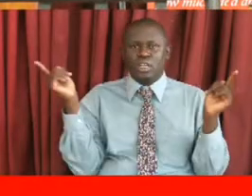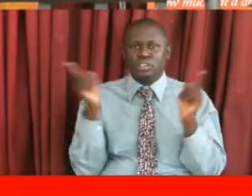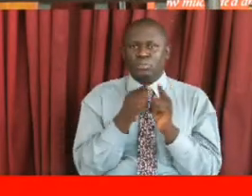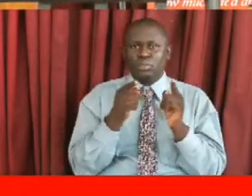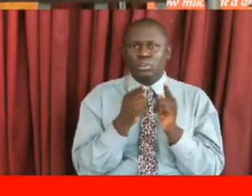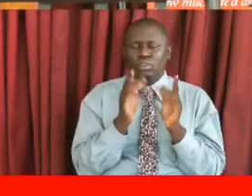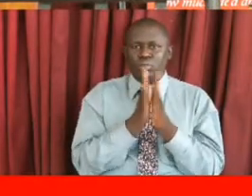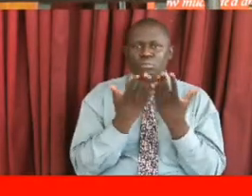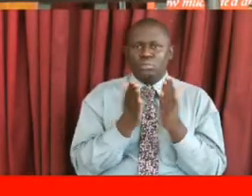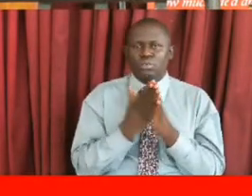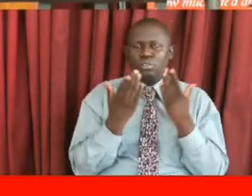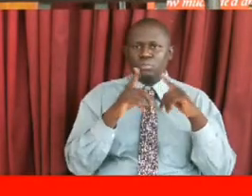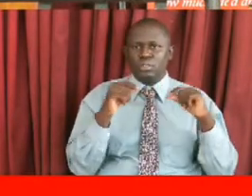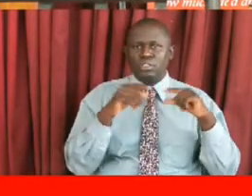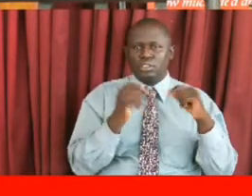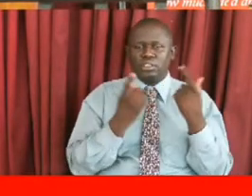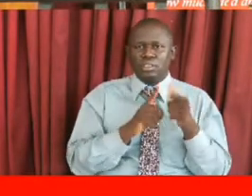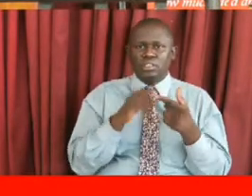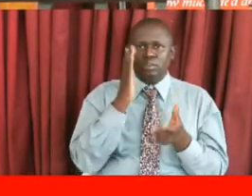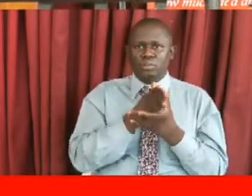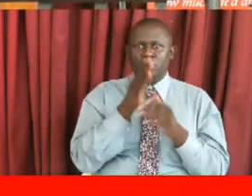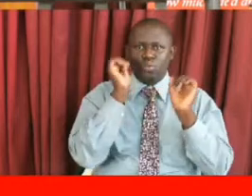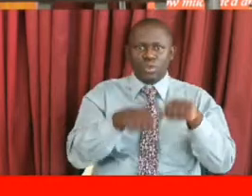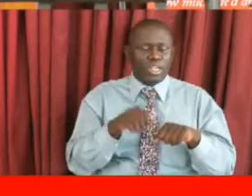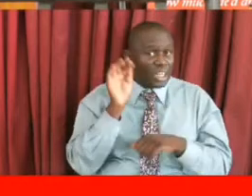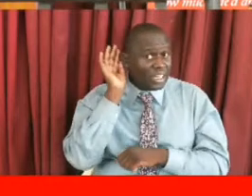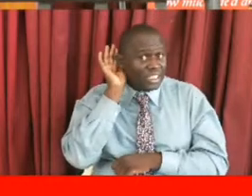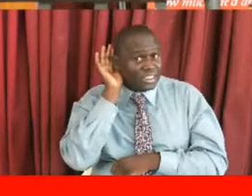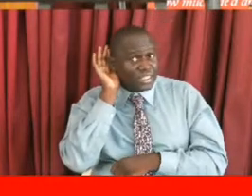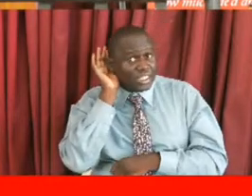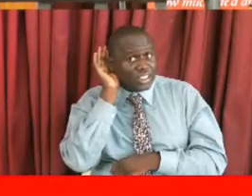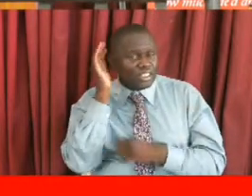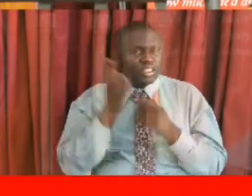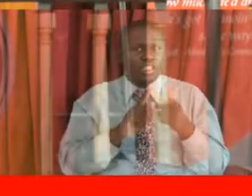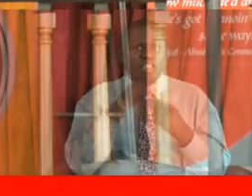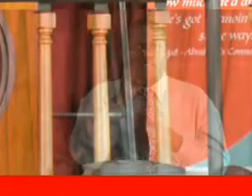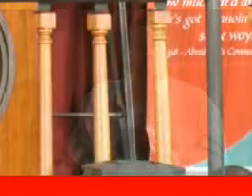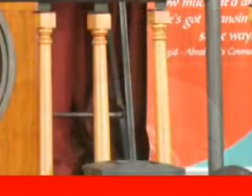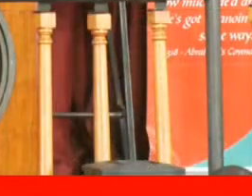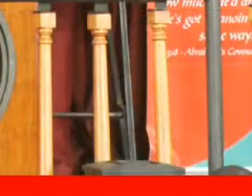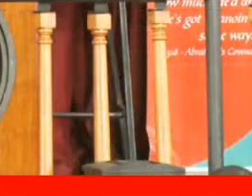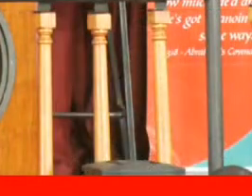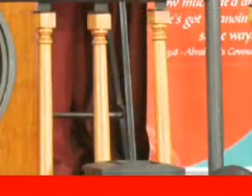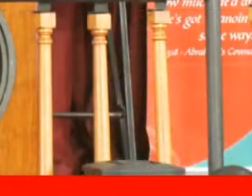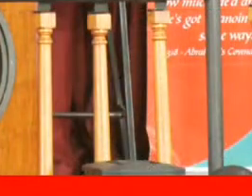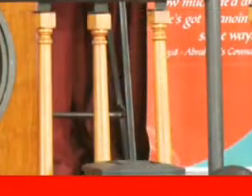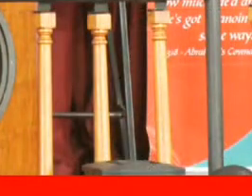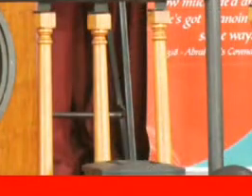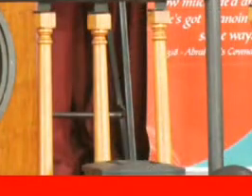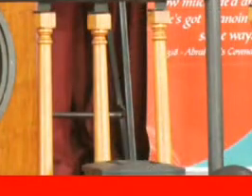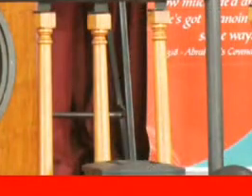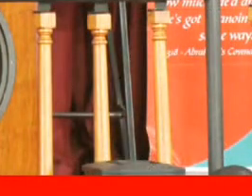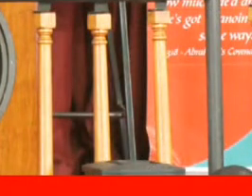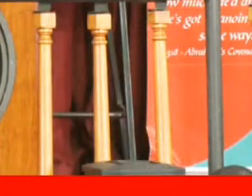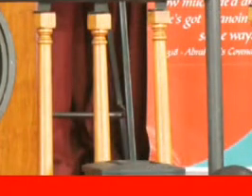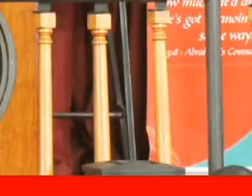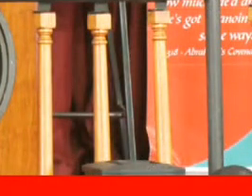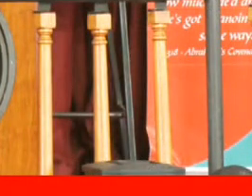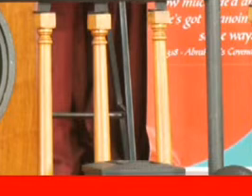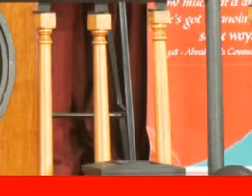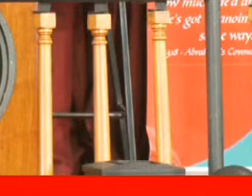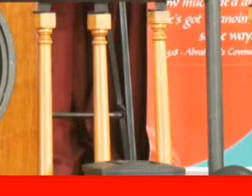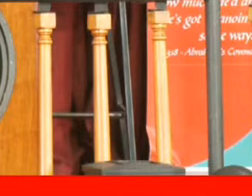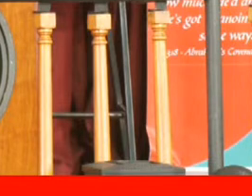love can listen to it in the week I would recommend it it's about 1 hour and 7 minutes it's called